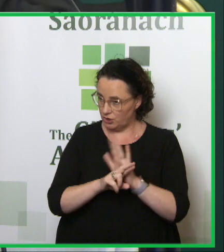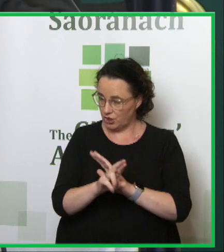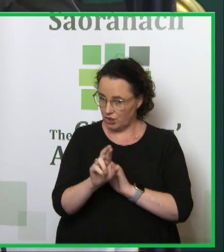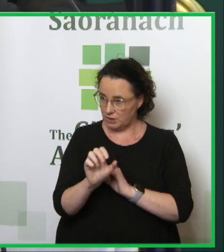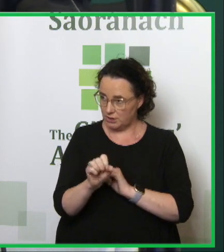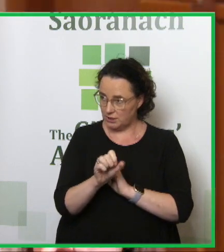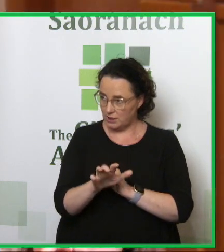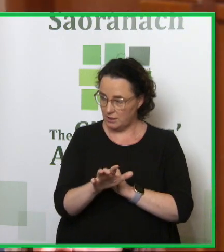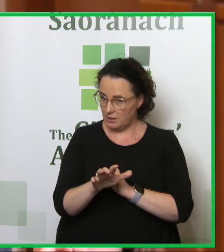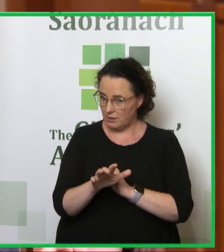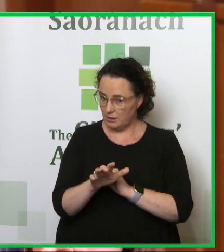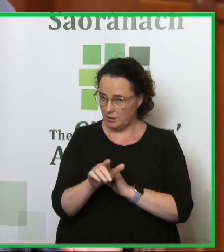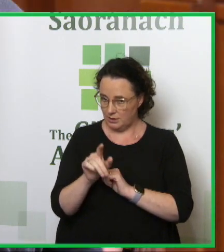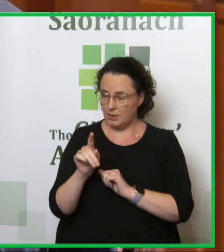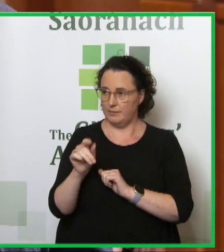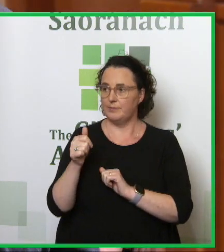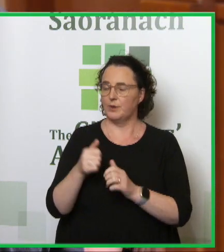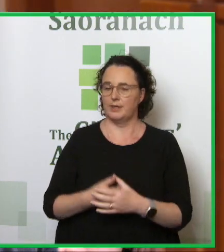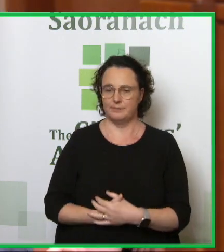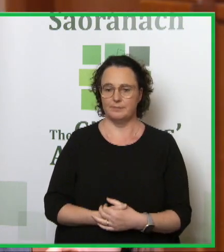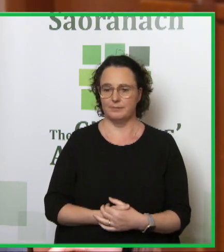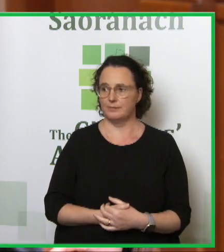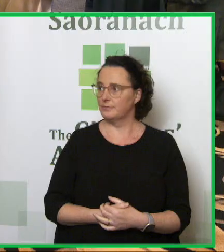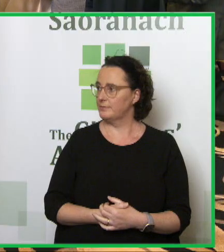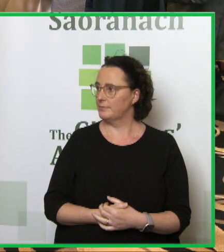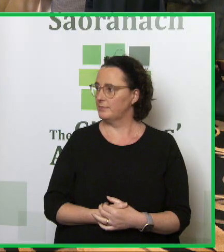it. Yeah.